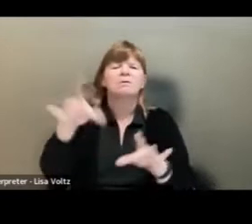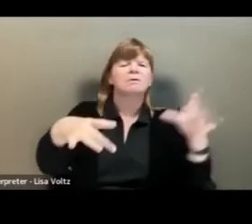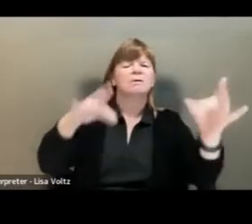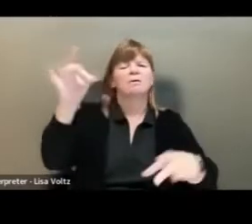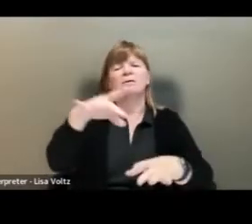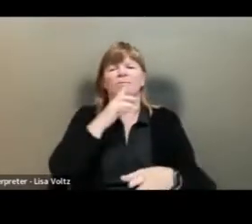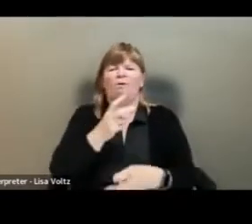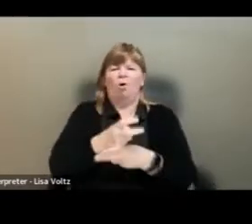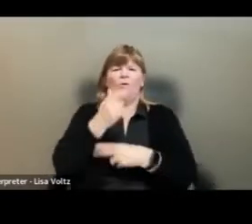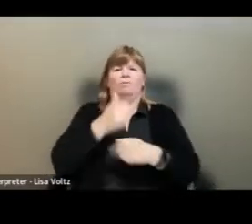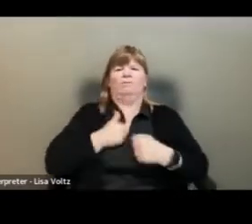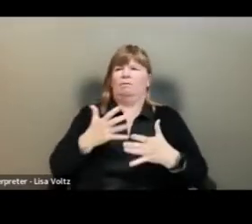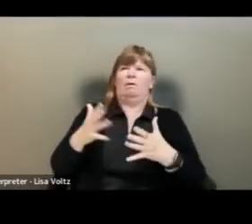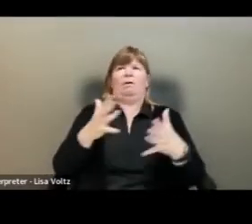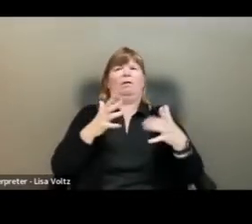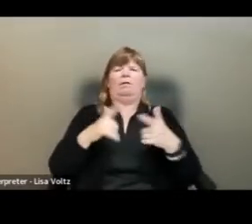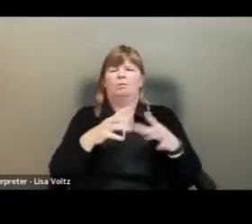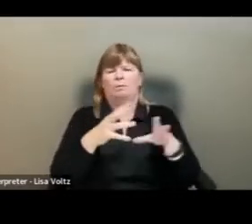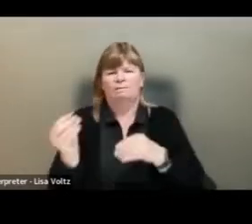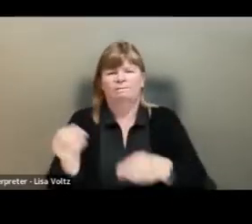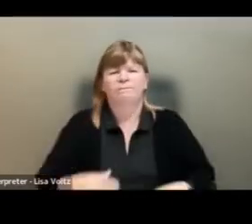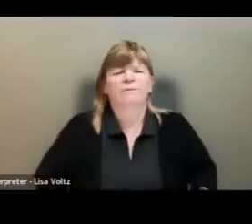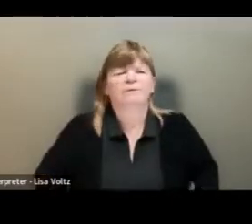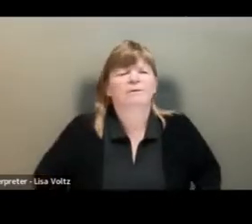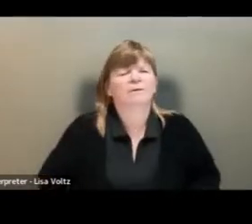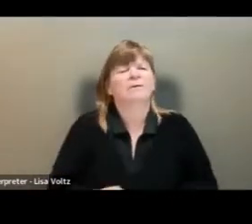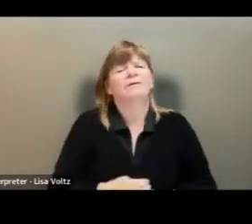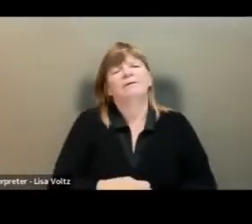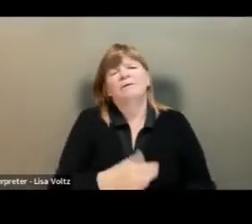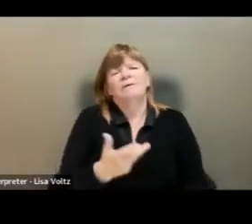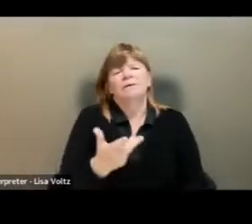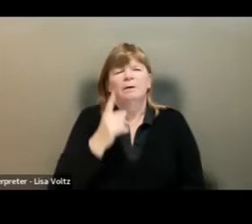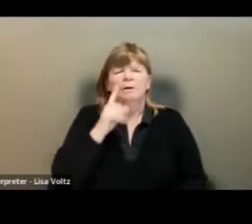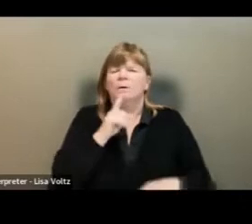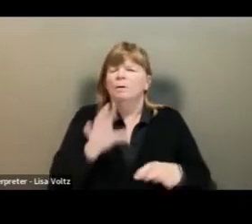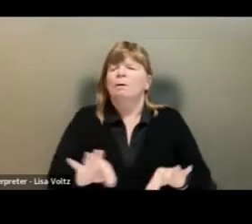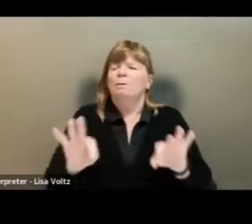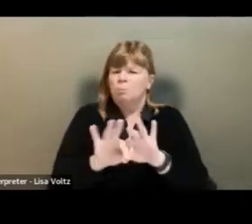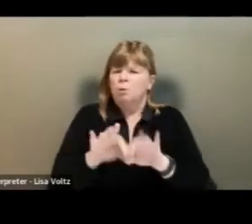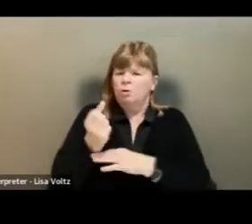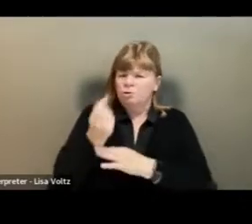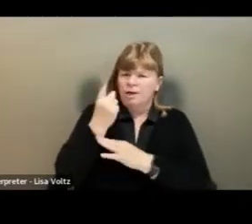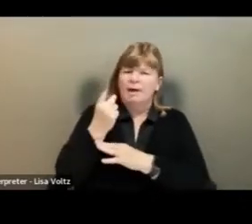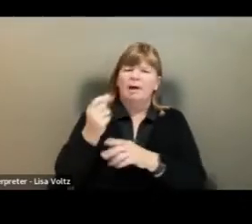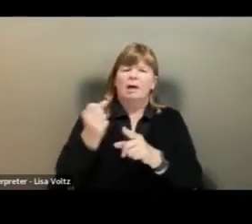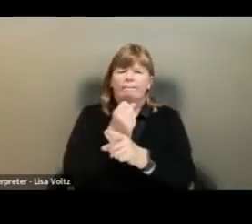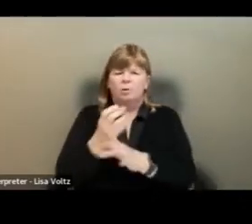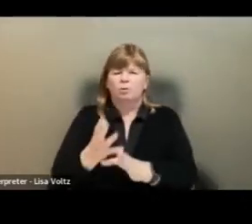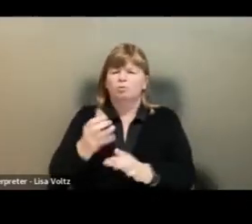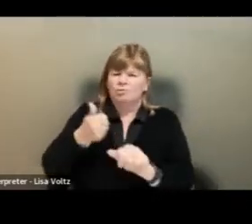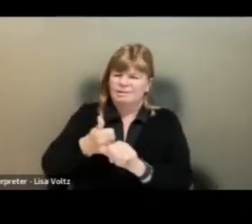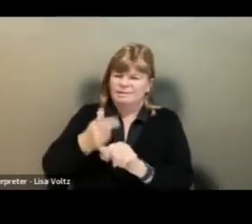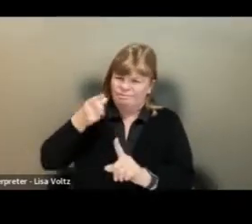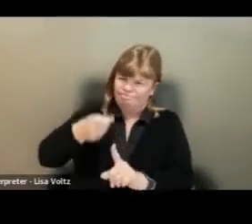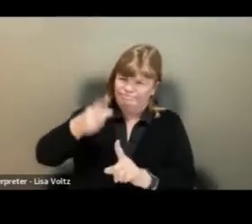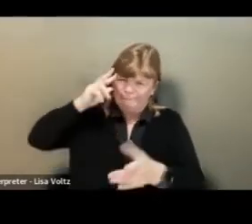for a survivor to leave. So I think that, it's really important to understand that abusers really intentionally